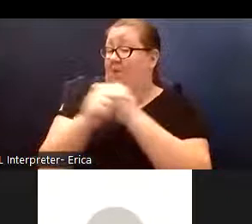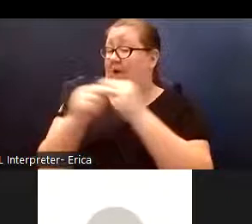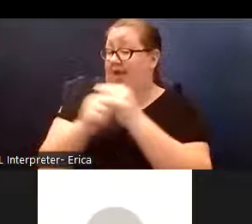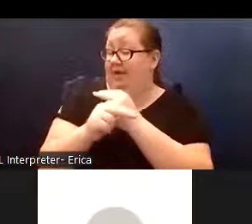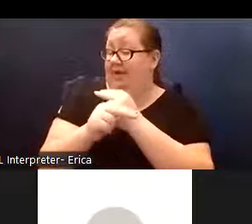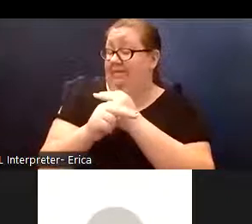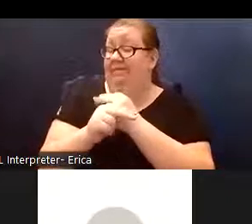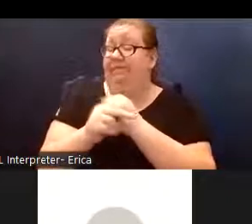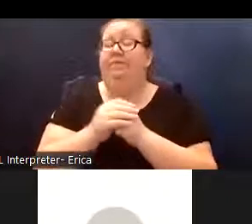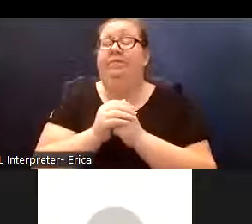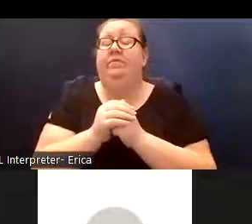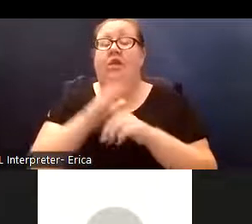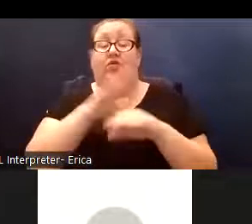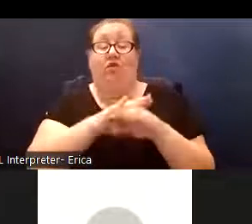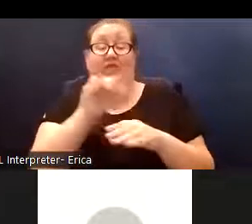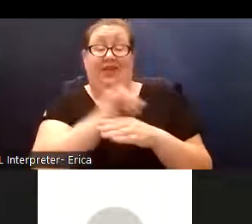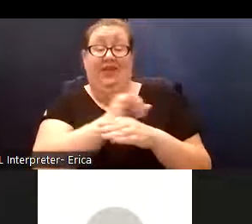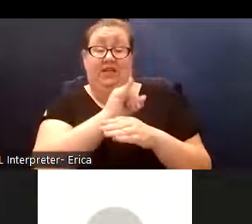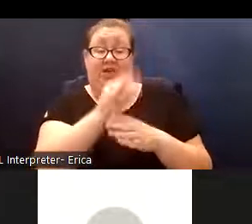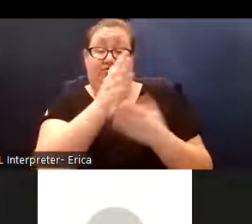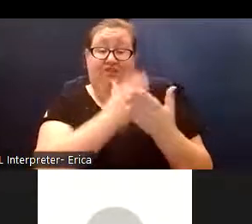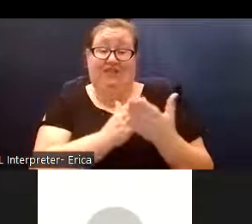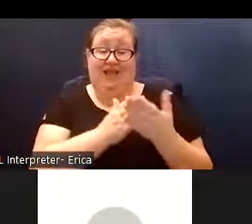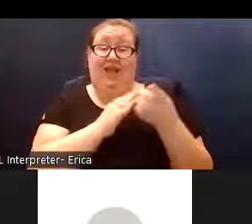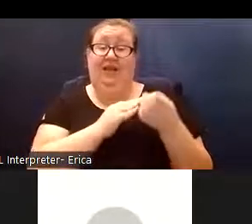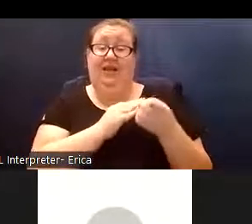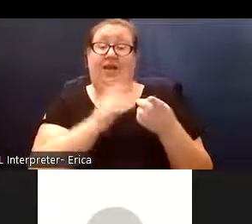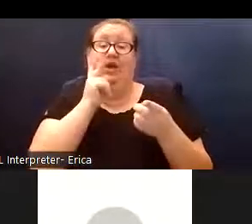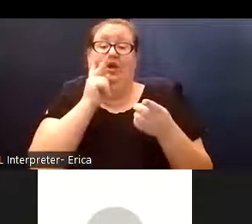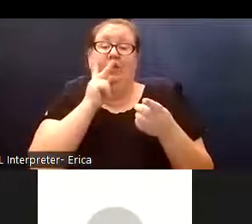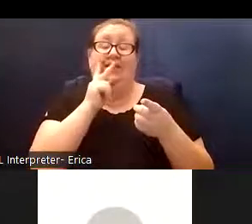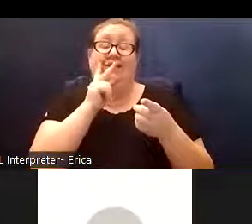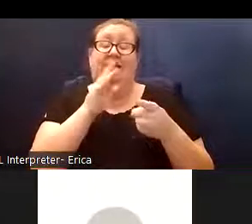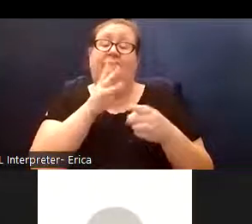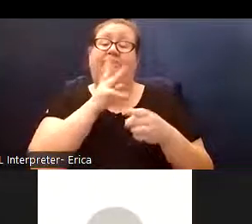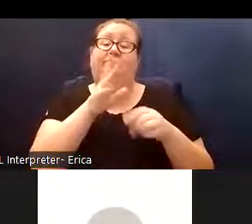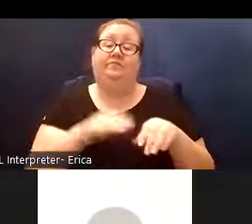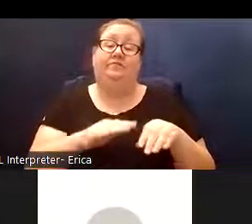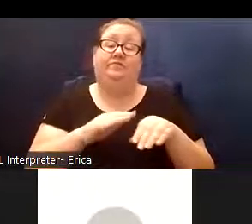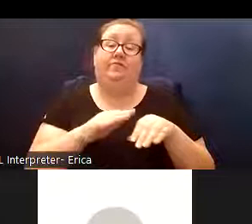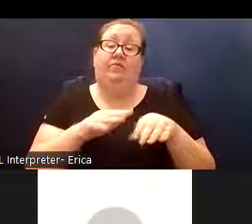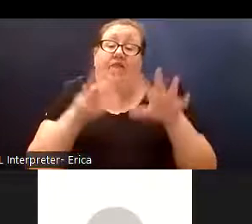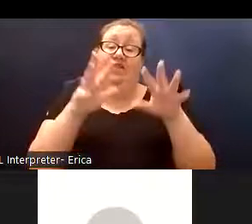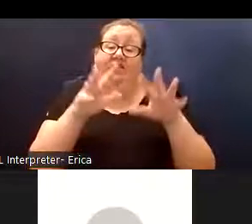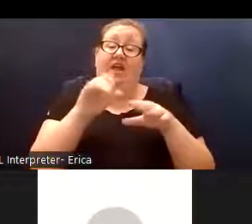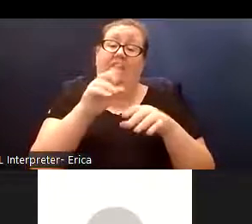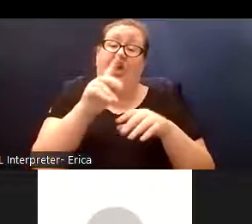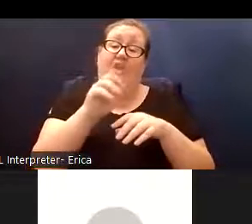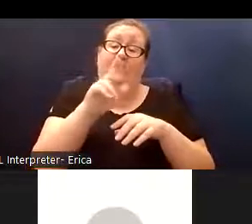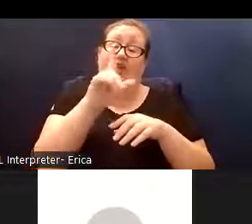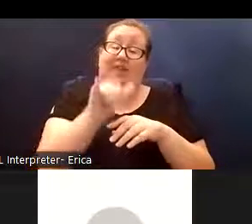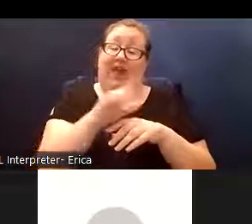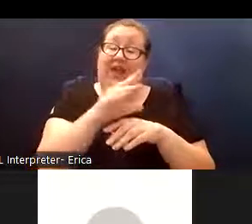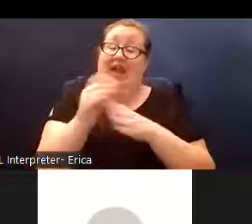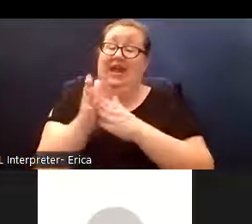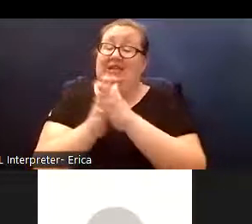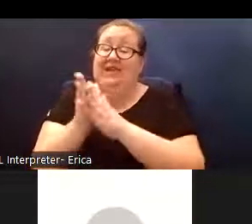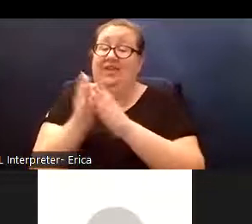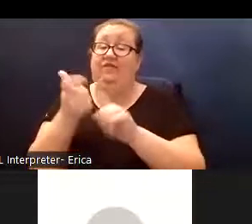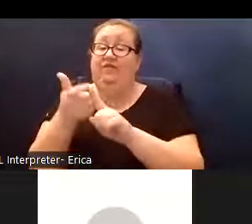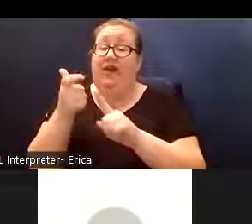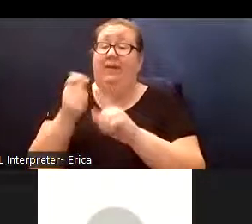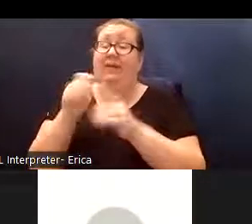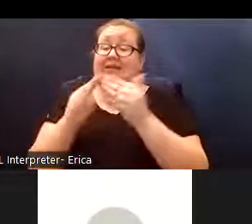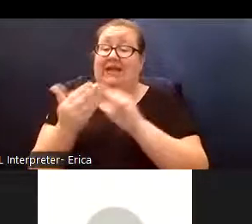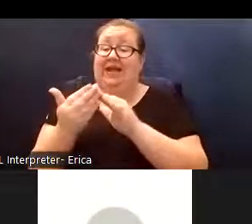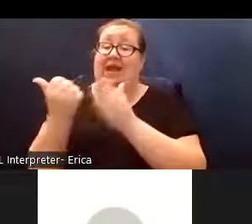on the industrial side, we see a flood overlay, incentives from the city, and again, help from the city to